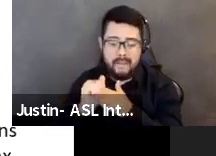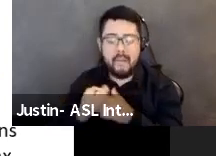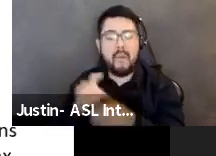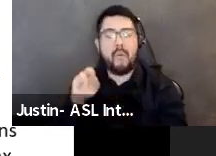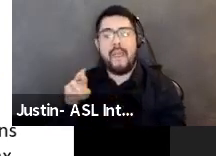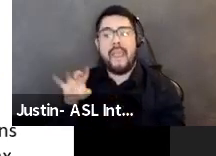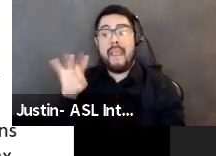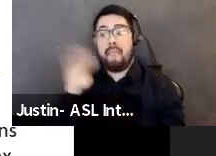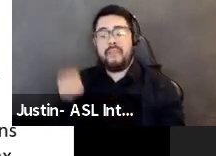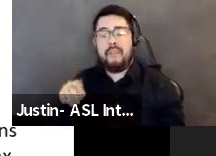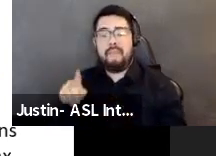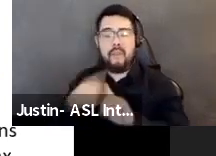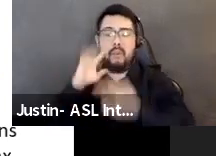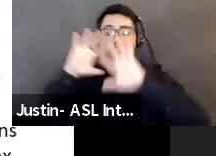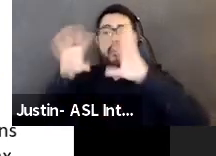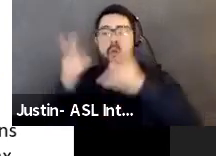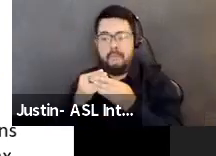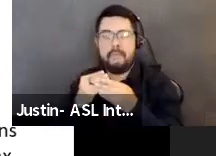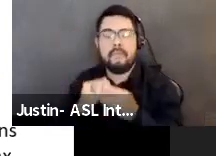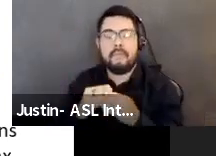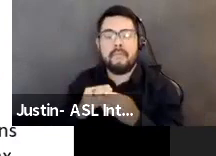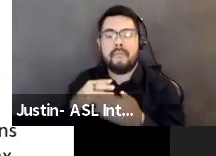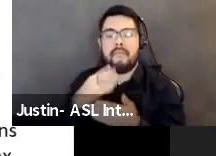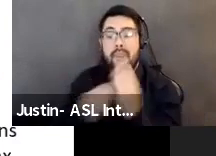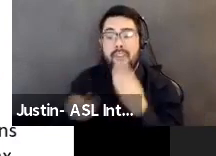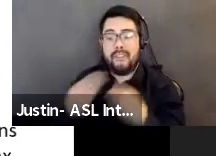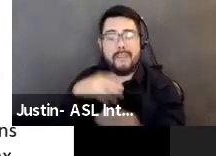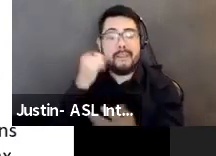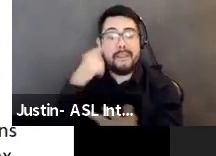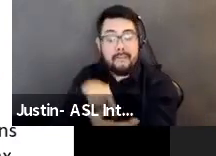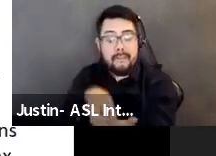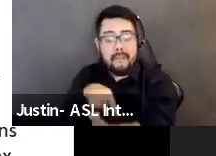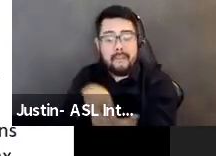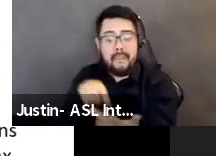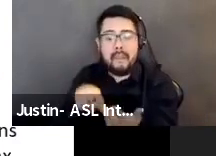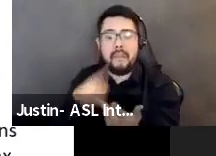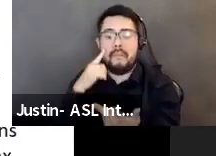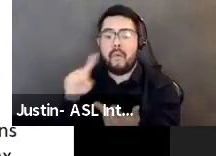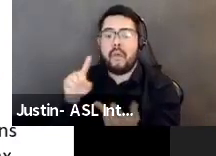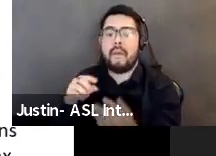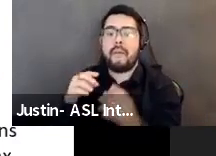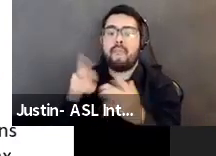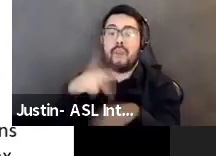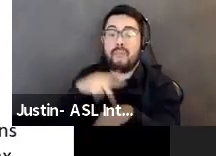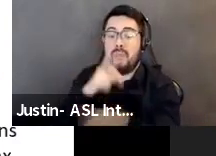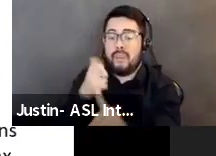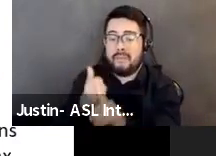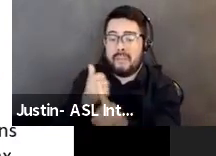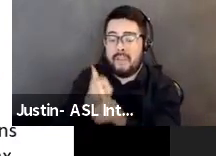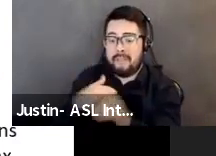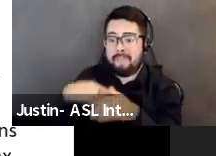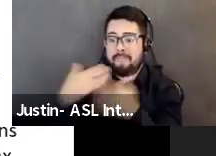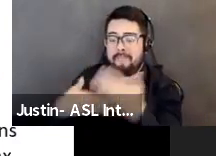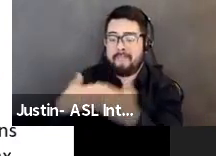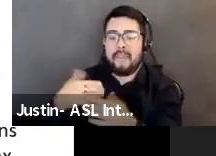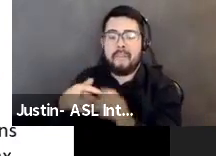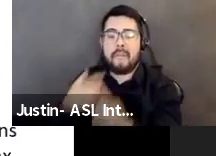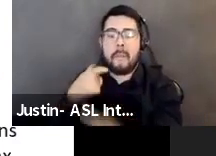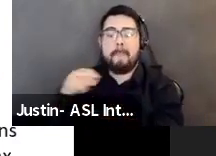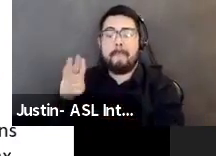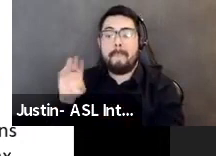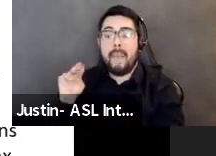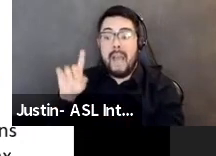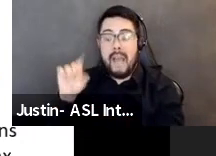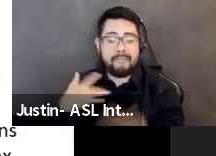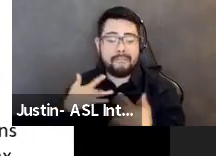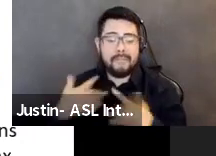of the overall budget the debt service budget pays for interest and principle on bonds this is primarily funded through state revenues and